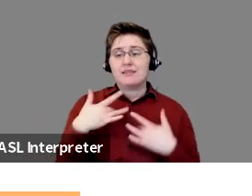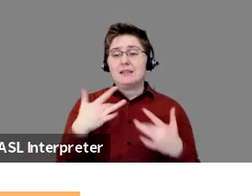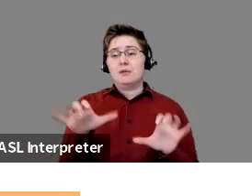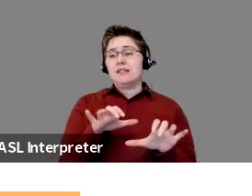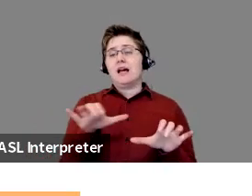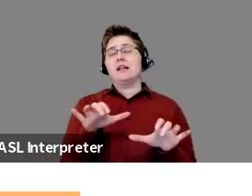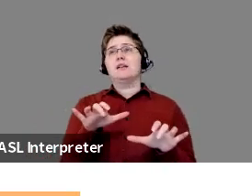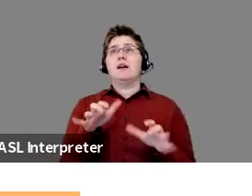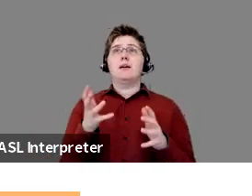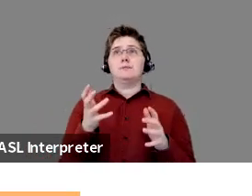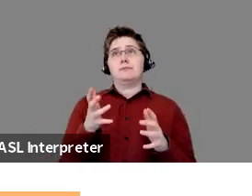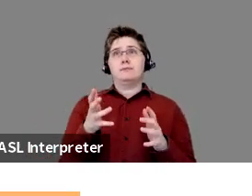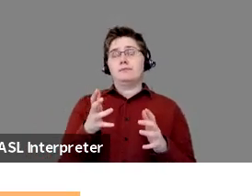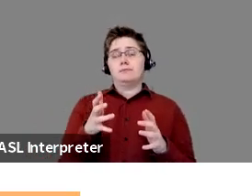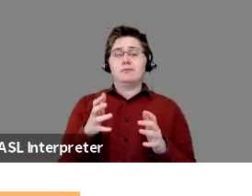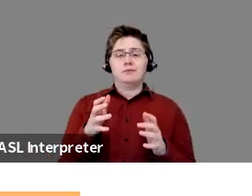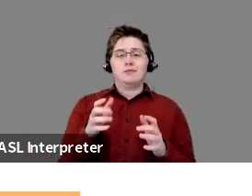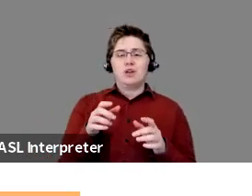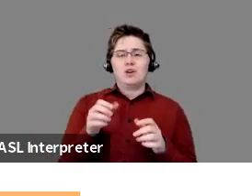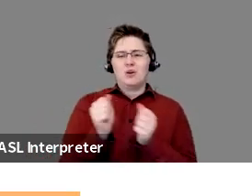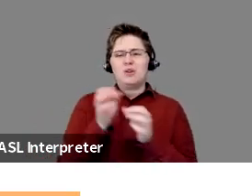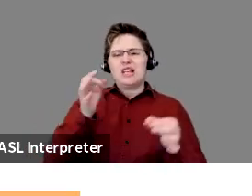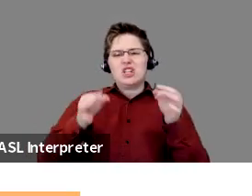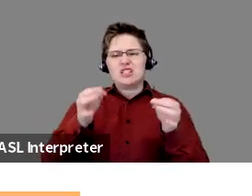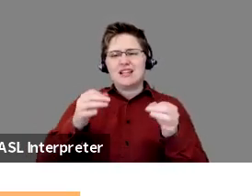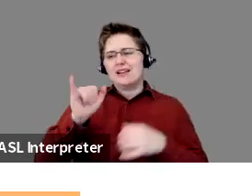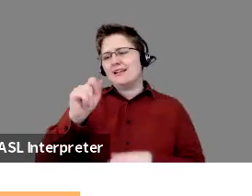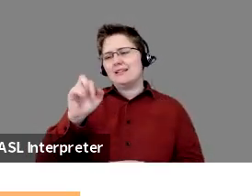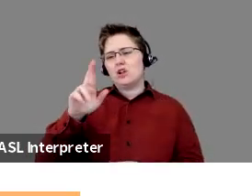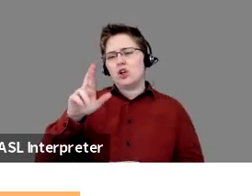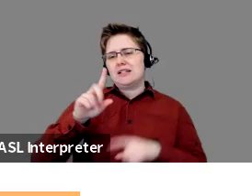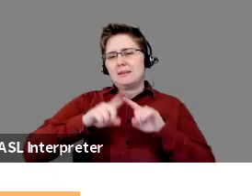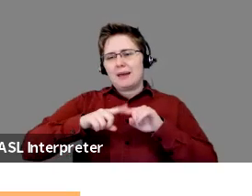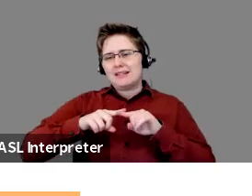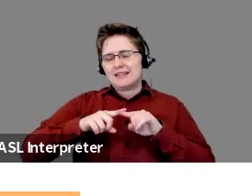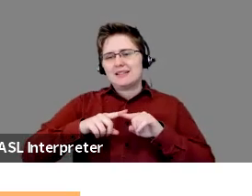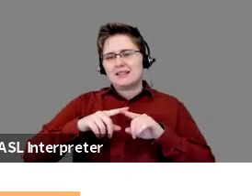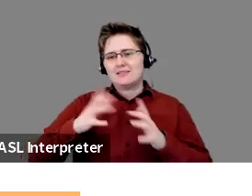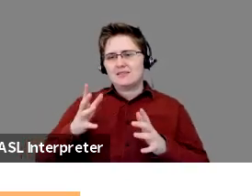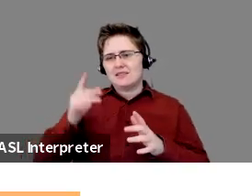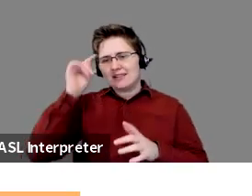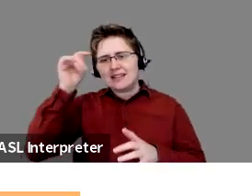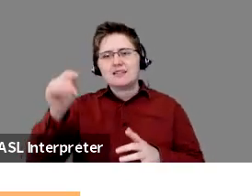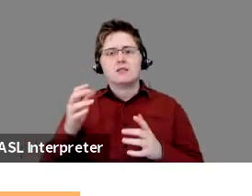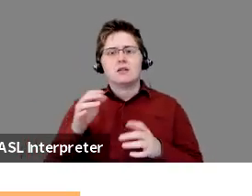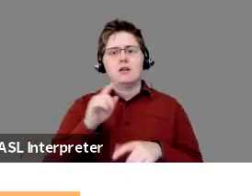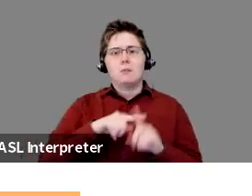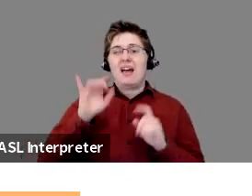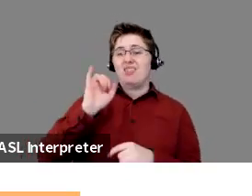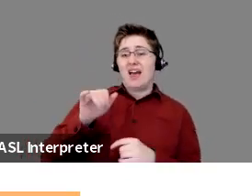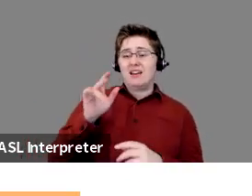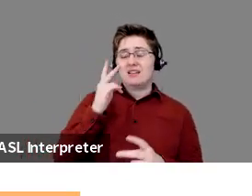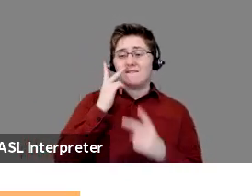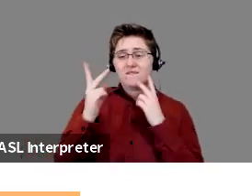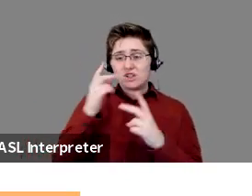done in kind of the justice and interdependence spaces. But pod mapping is a